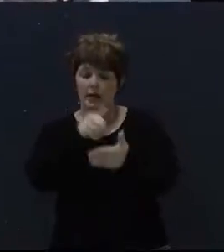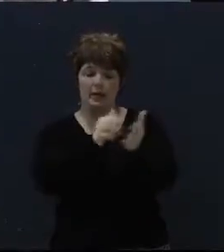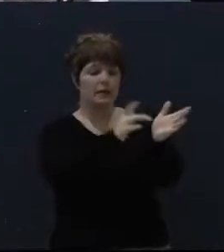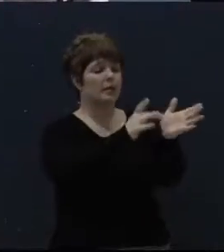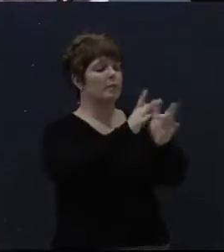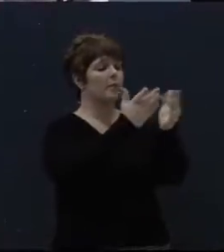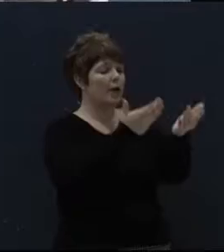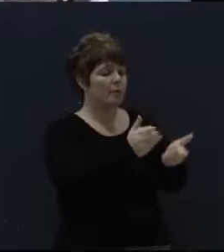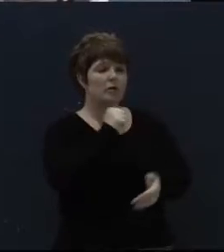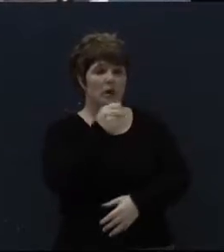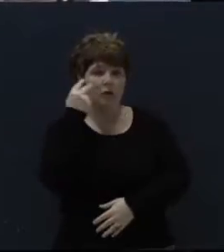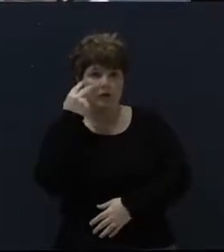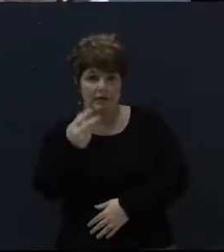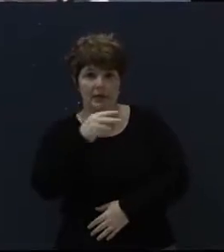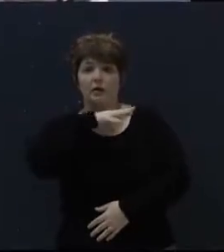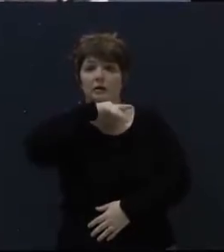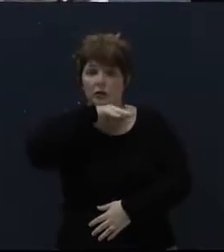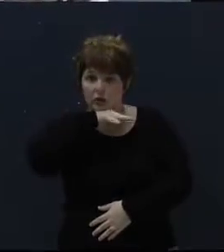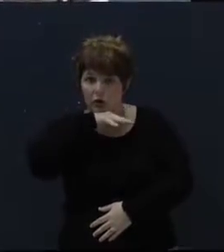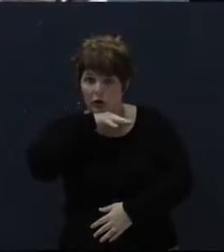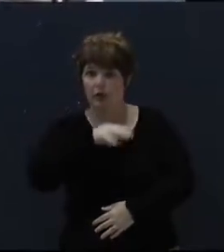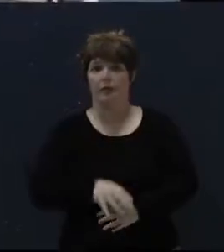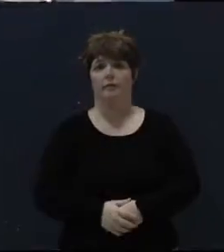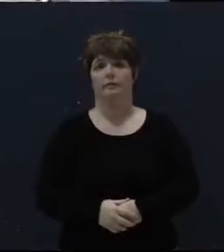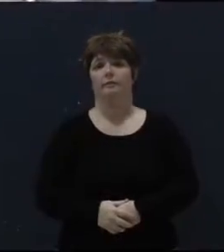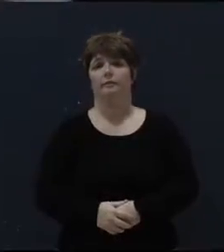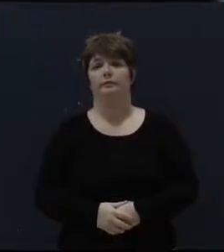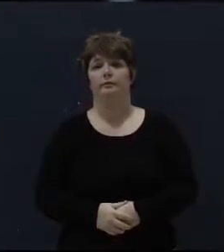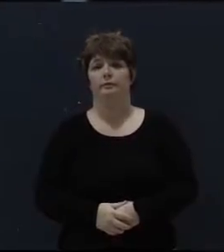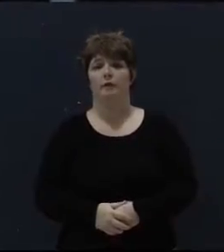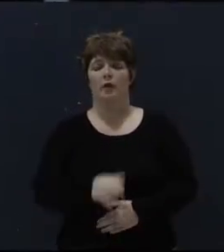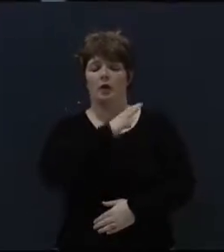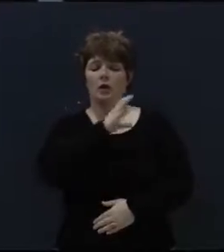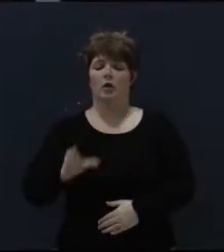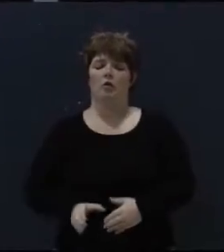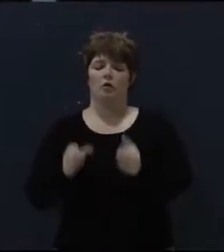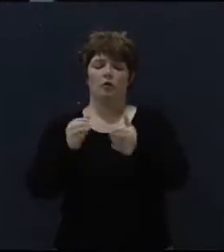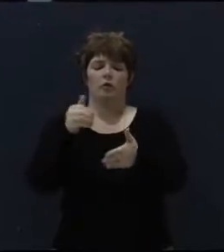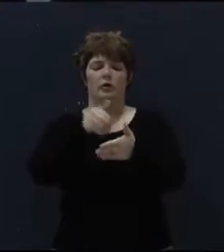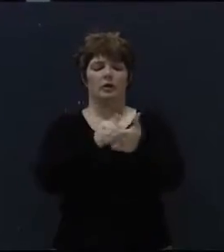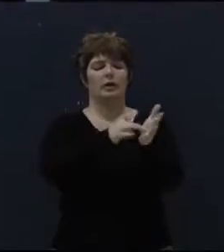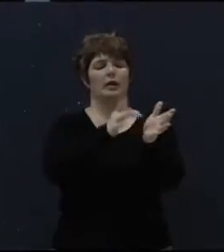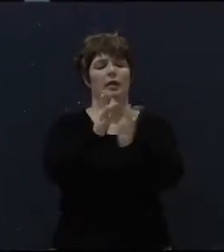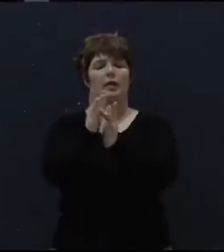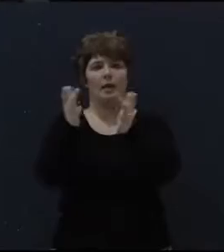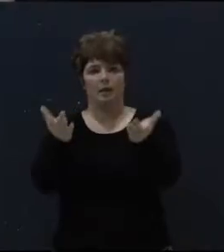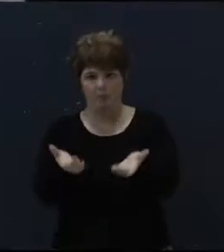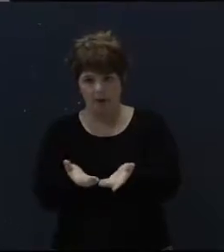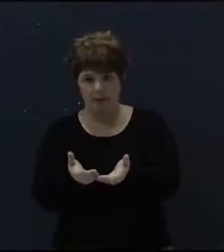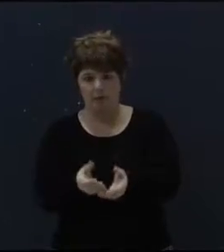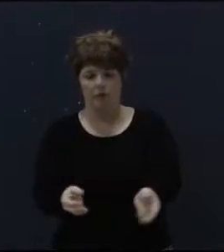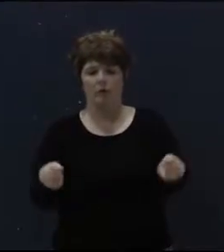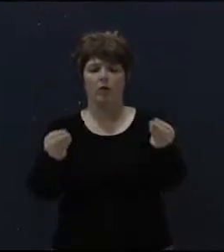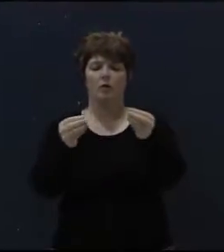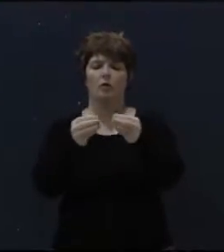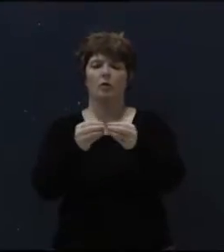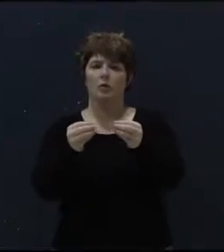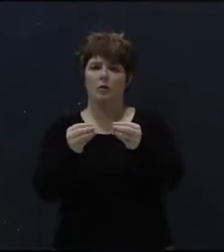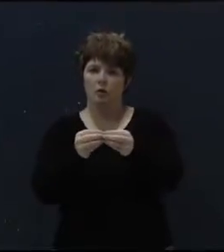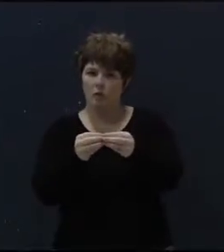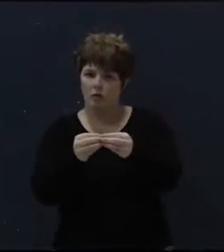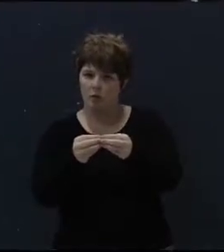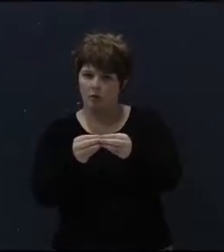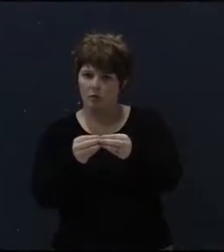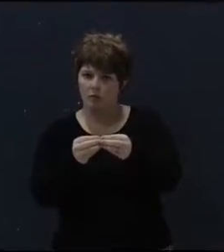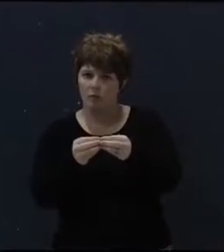And I say the Christian that is in God's word, they're the person that is more sensitive to the word of God,